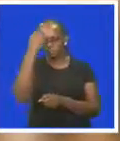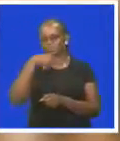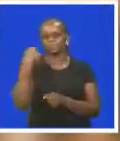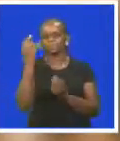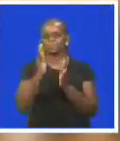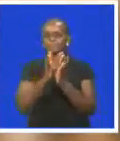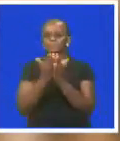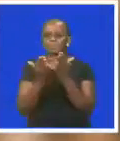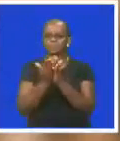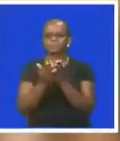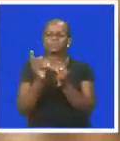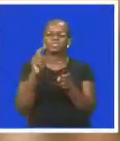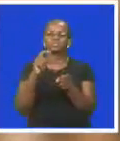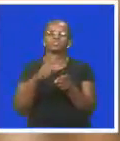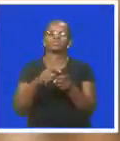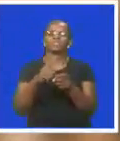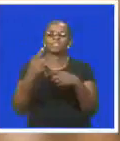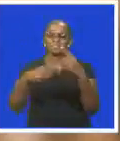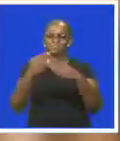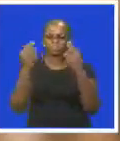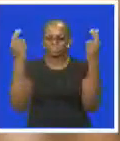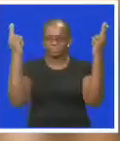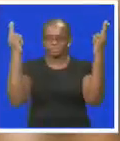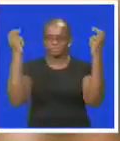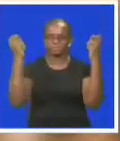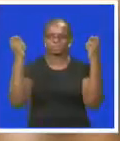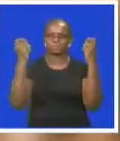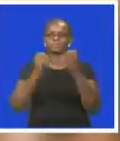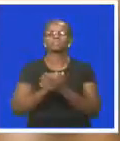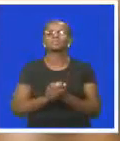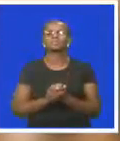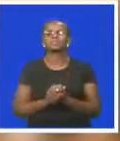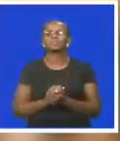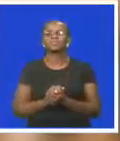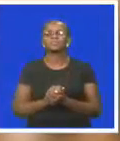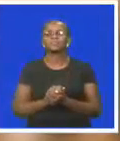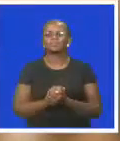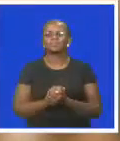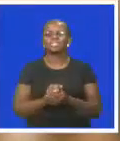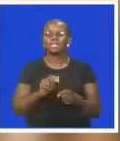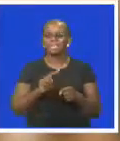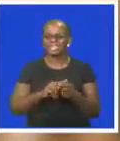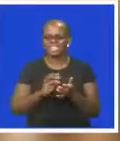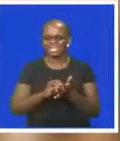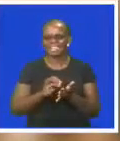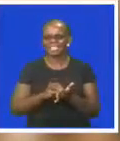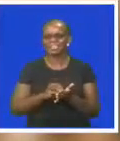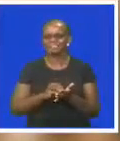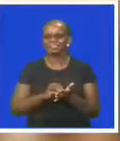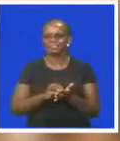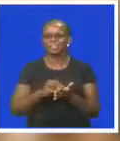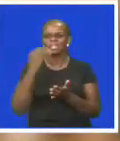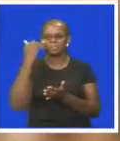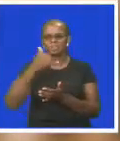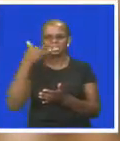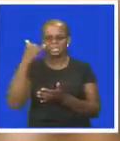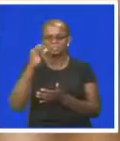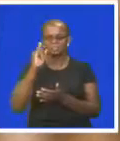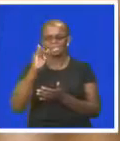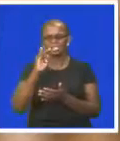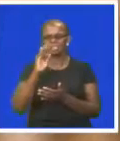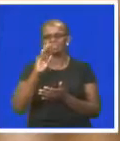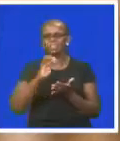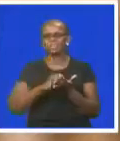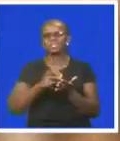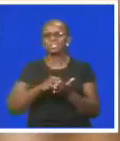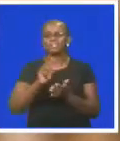Facebook channel, so you guys can join us on those platforms from now until 5 p.m. And of course, to use the WhatsApp number to text us any questions that